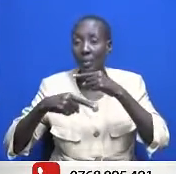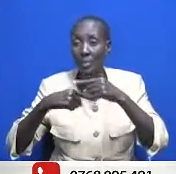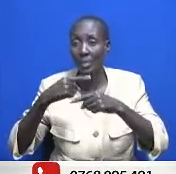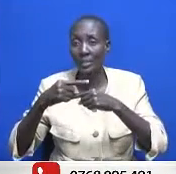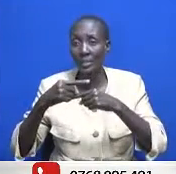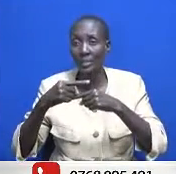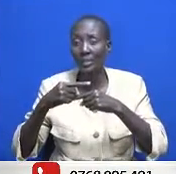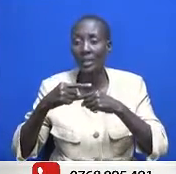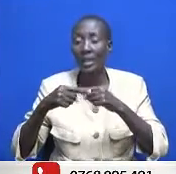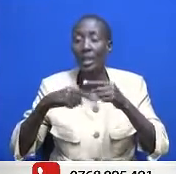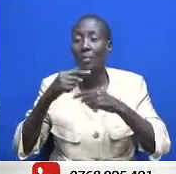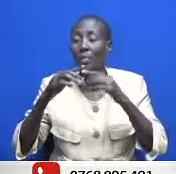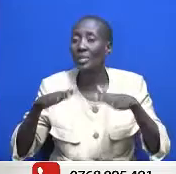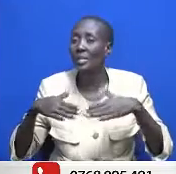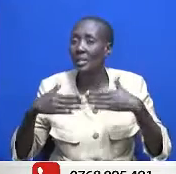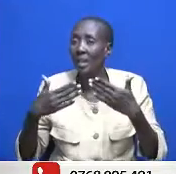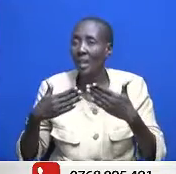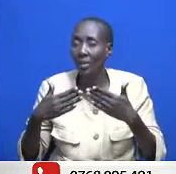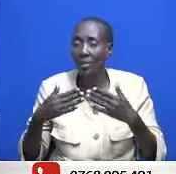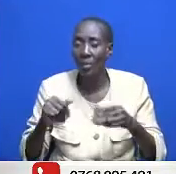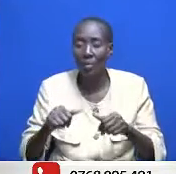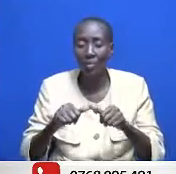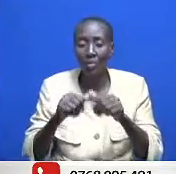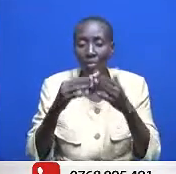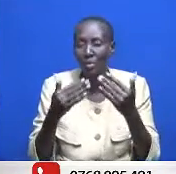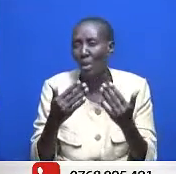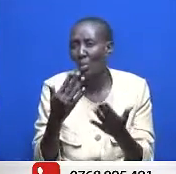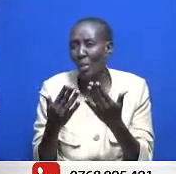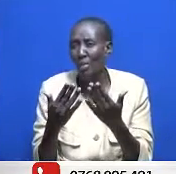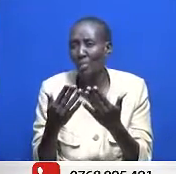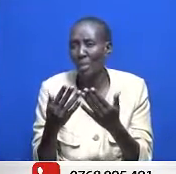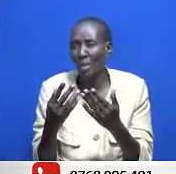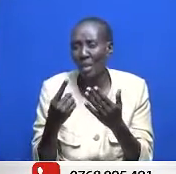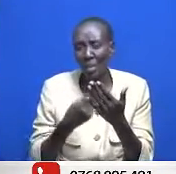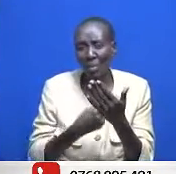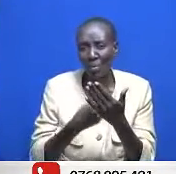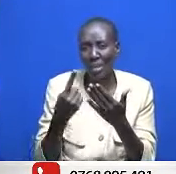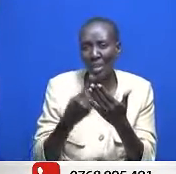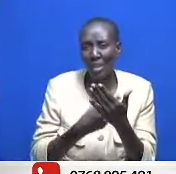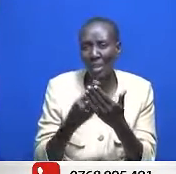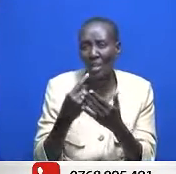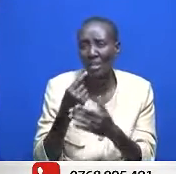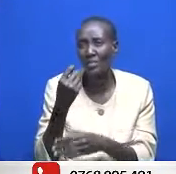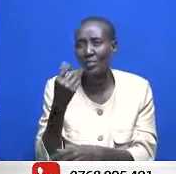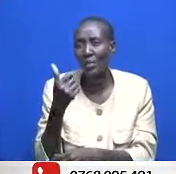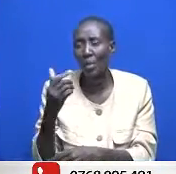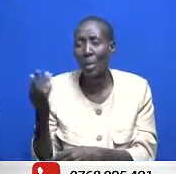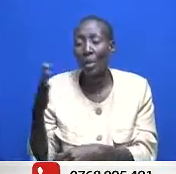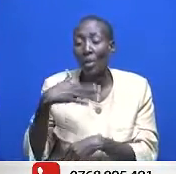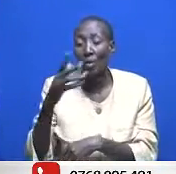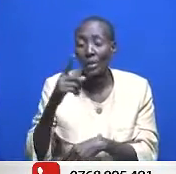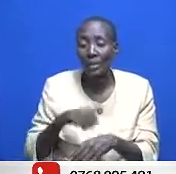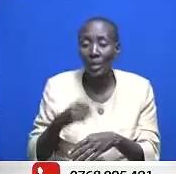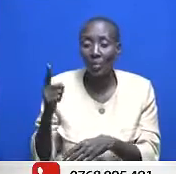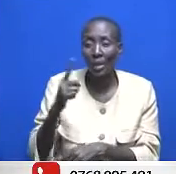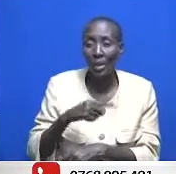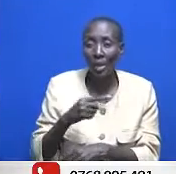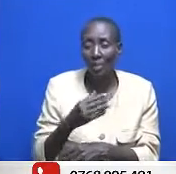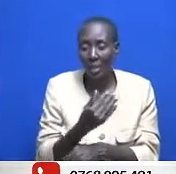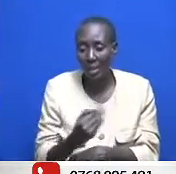in the sense that, you know, we've been running this program now for, you know, a few weeks. And, you know, every time we come here, you know, we get kids